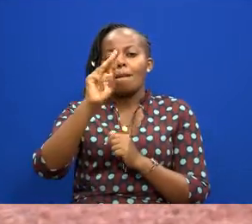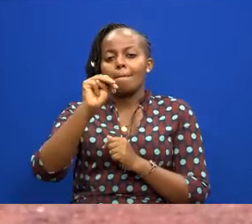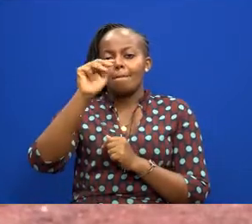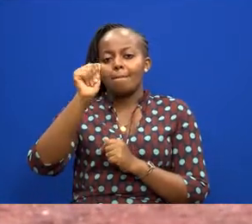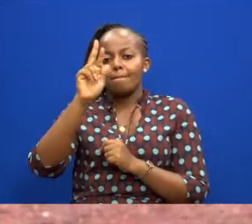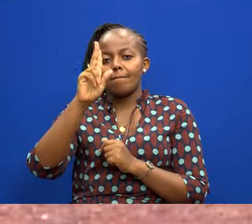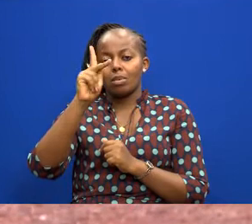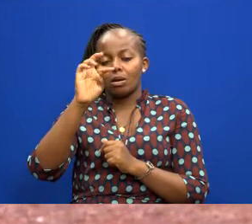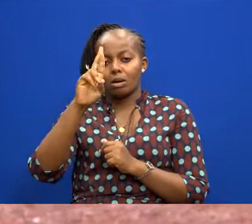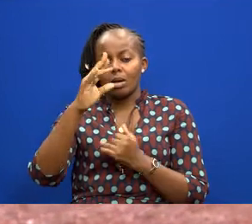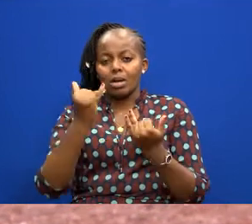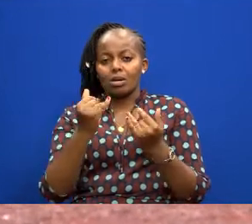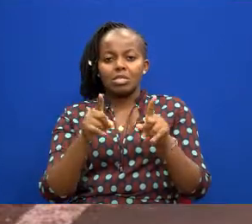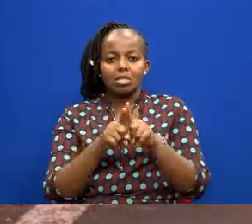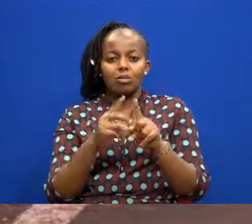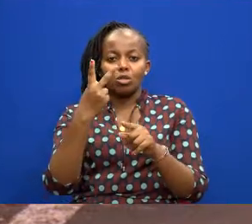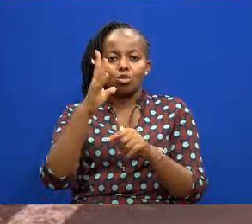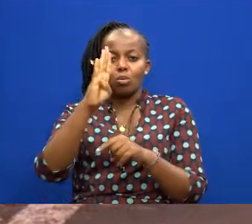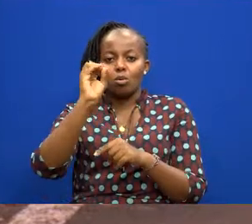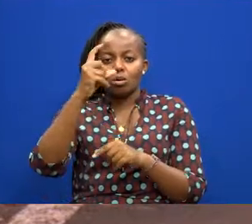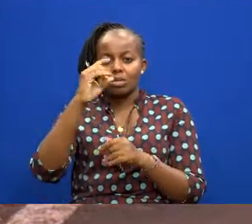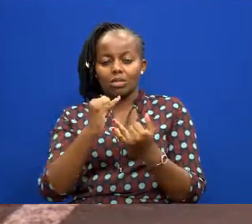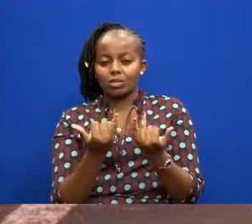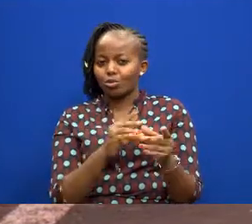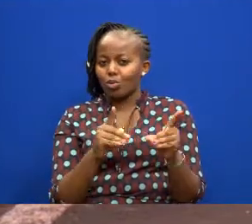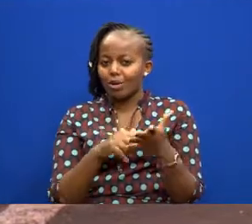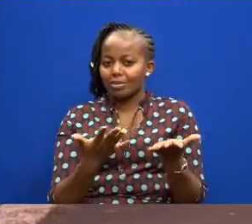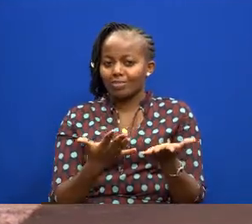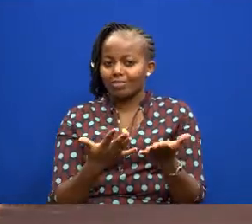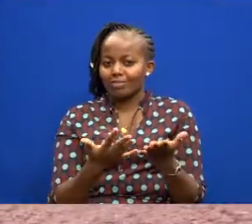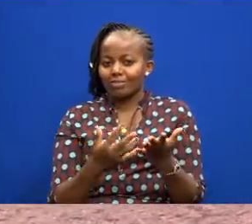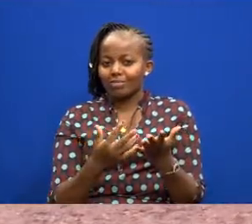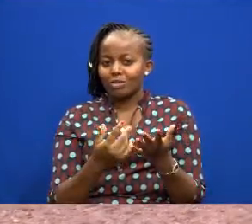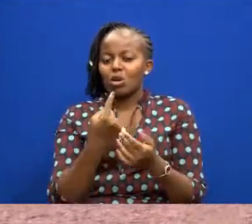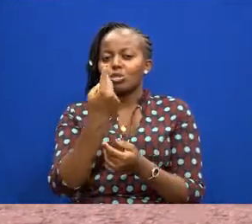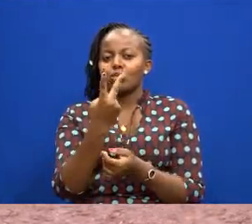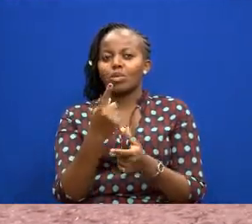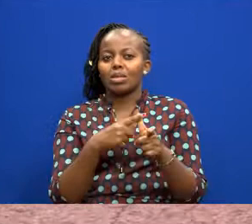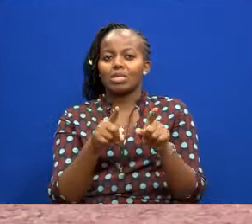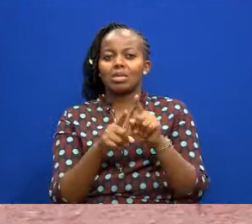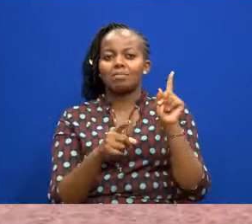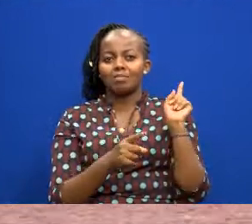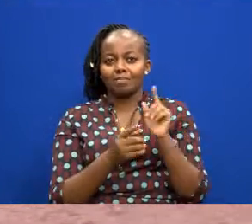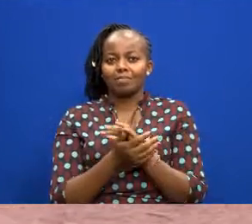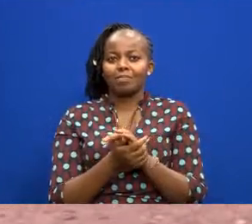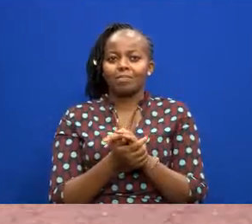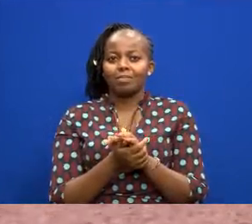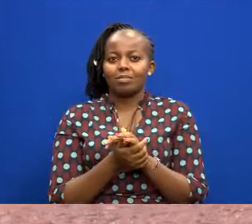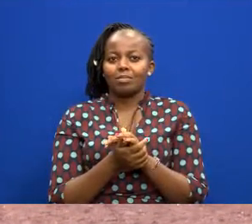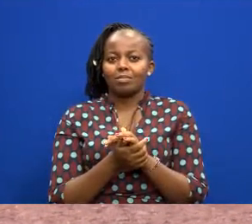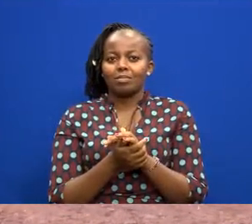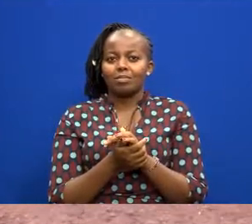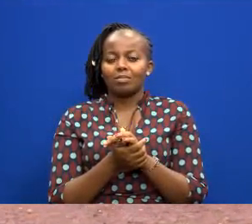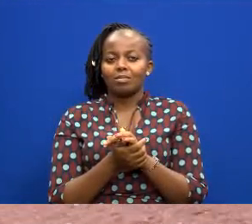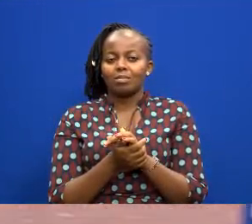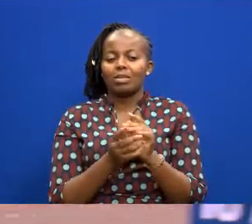on the double squared boxes, I hop with my 2 feet. 1, 2, 1, 2. When I